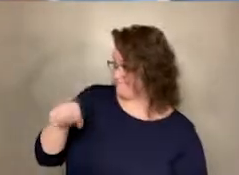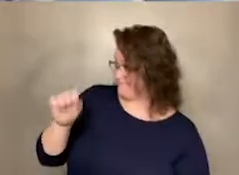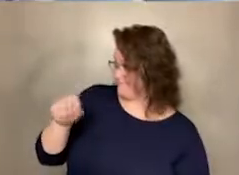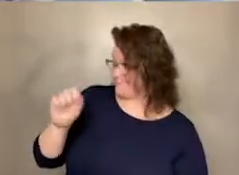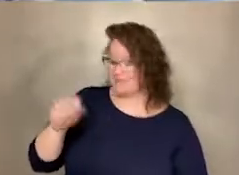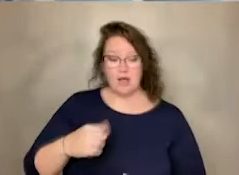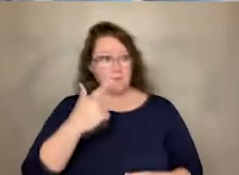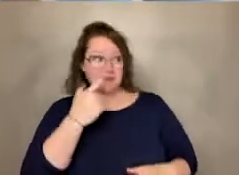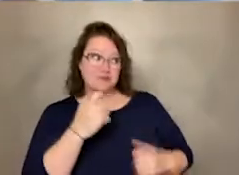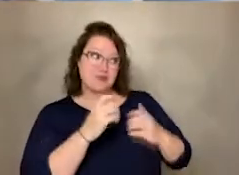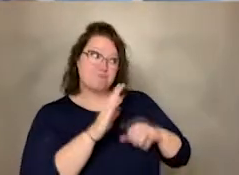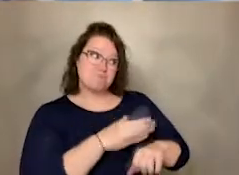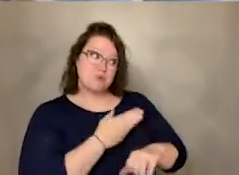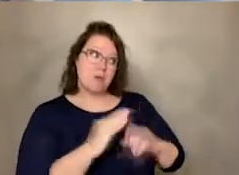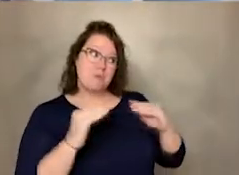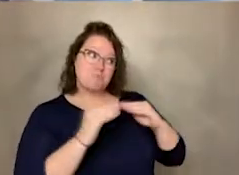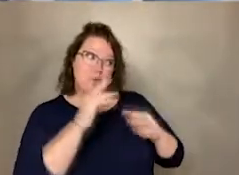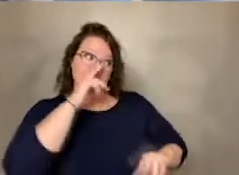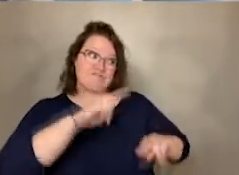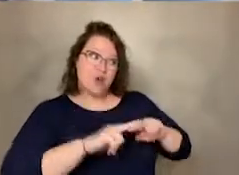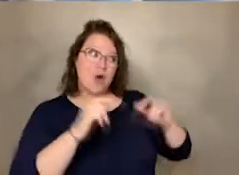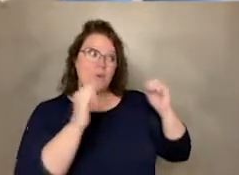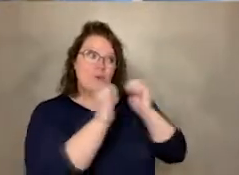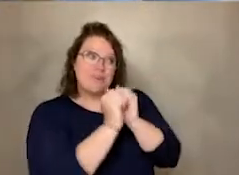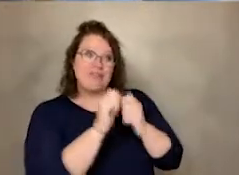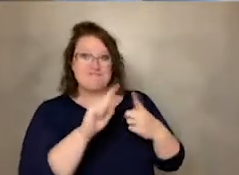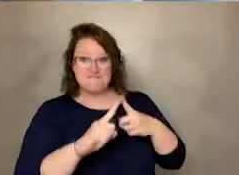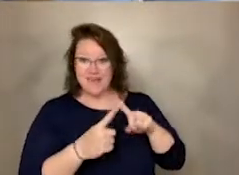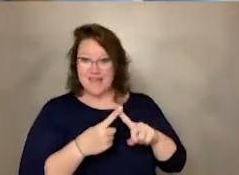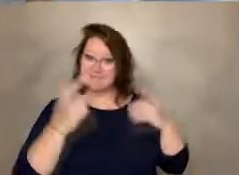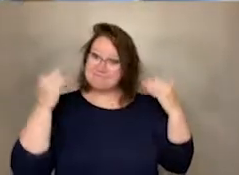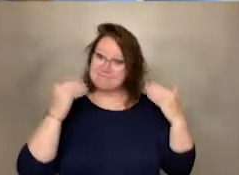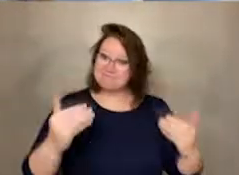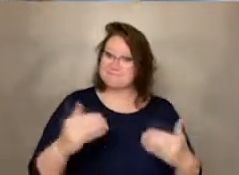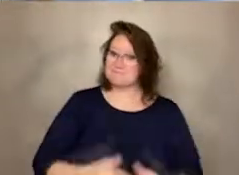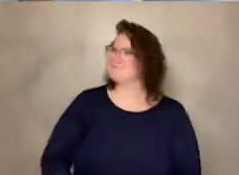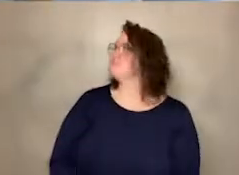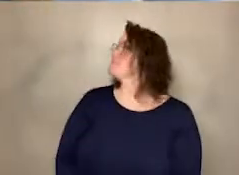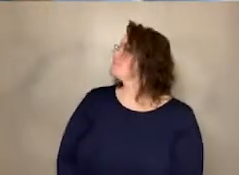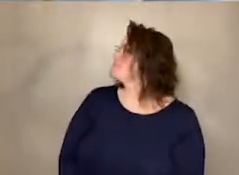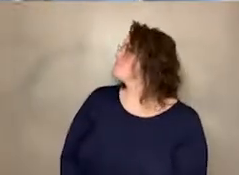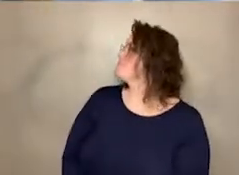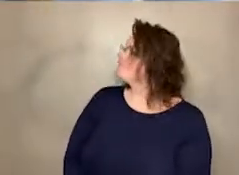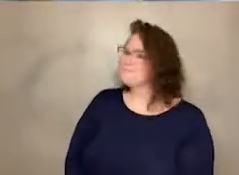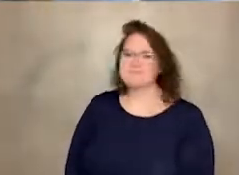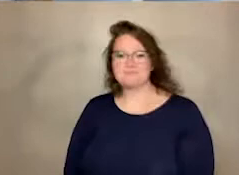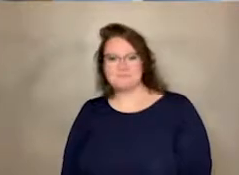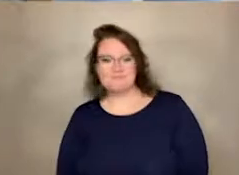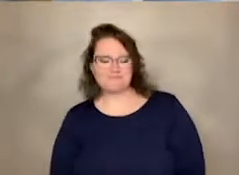always more fun when you're playing with a friend. That's right. All right, let's see.